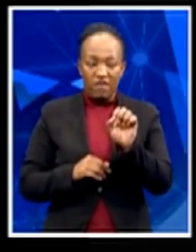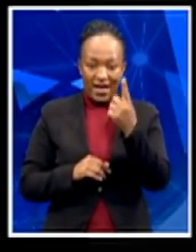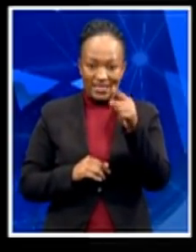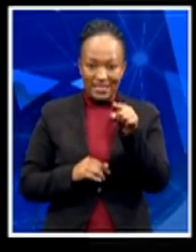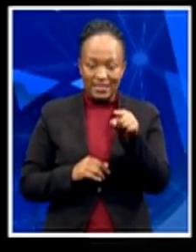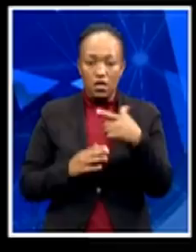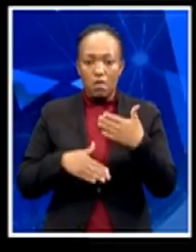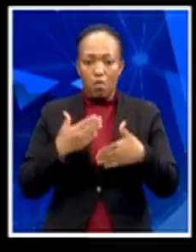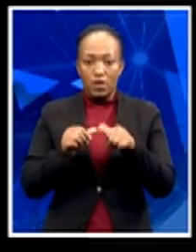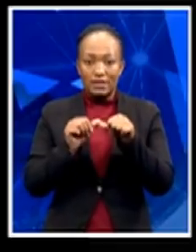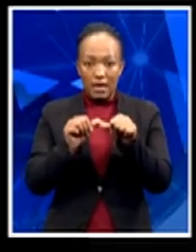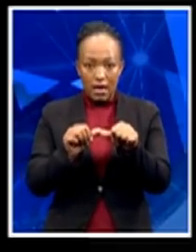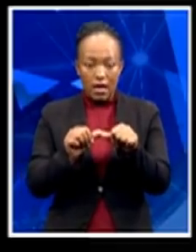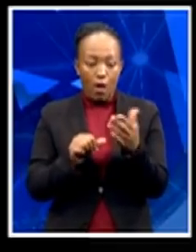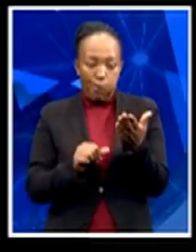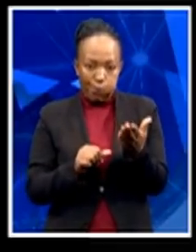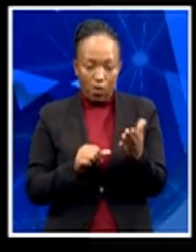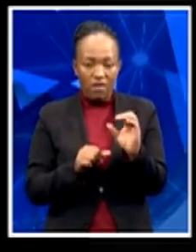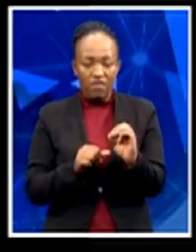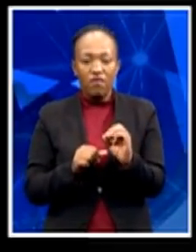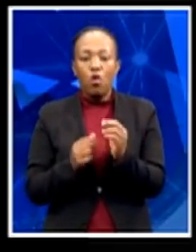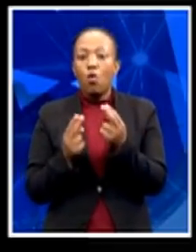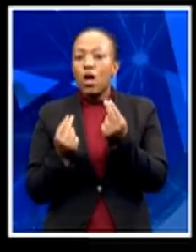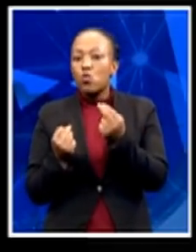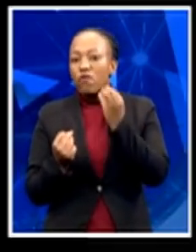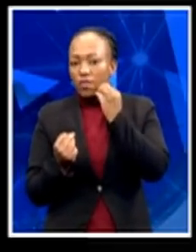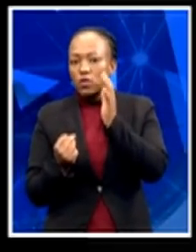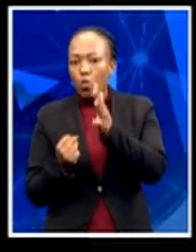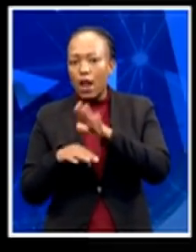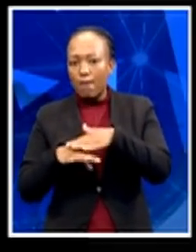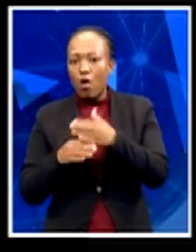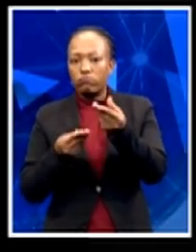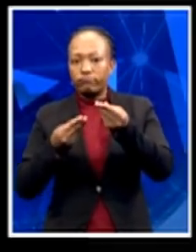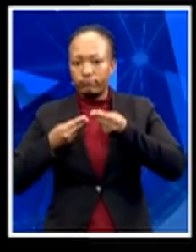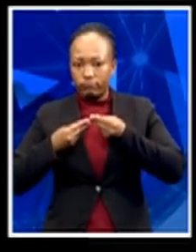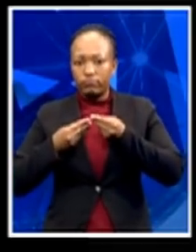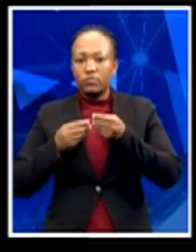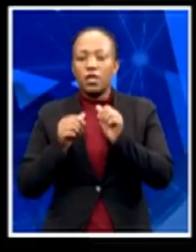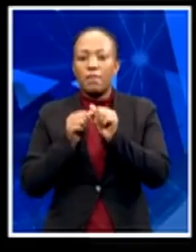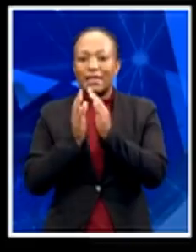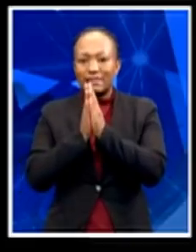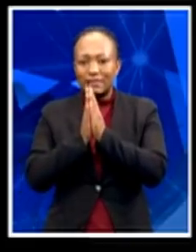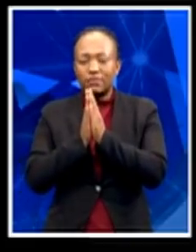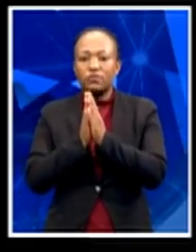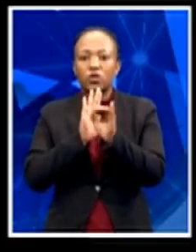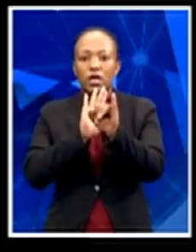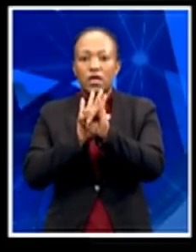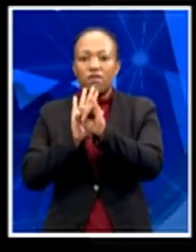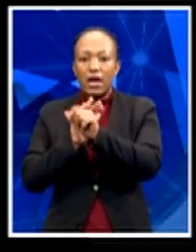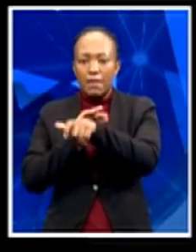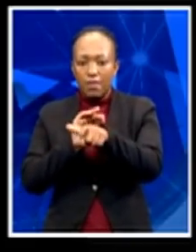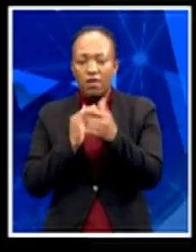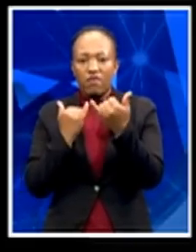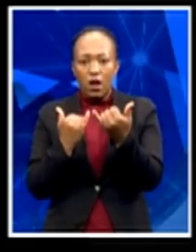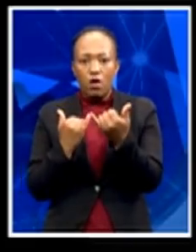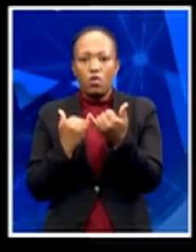new information may be presented. Hence, we request that the identity of implicated individuals, as mentioned by our minister earlier on,